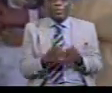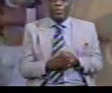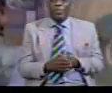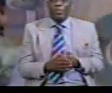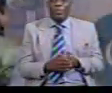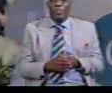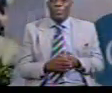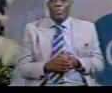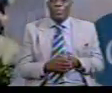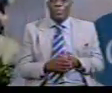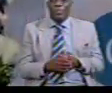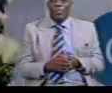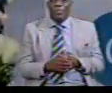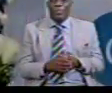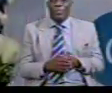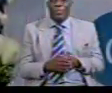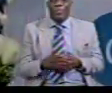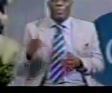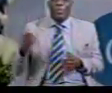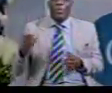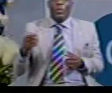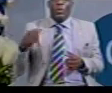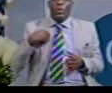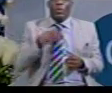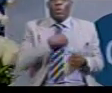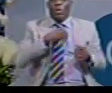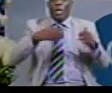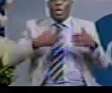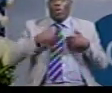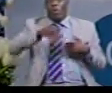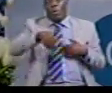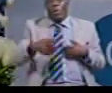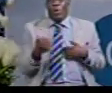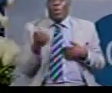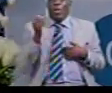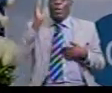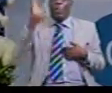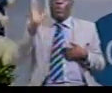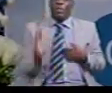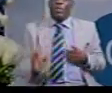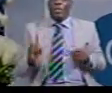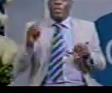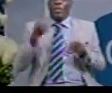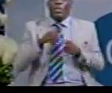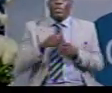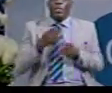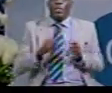have other ministers in the house. Nous avons d'autres ministres ici.